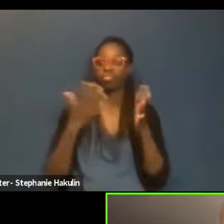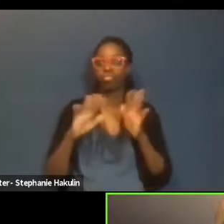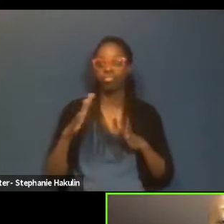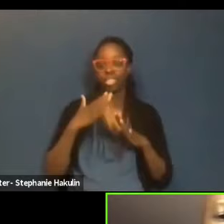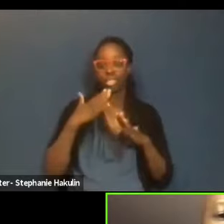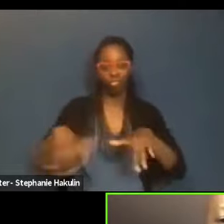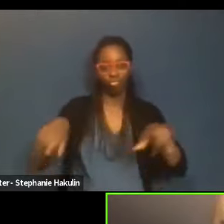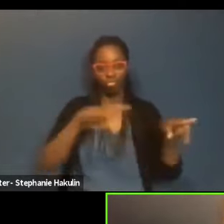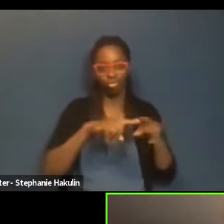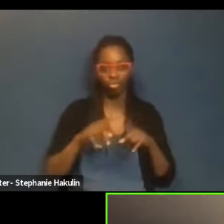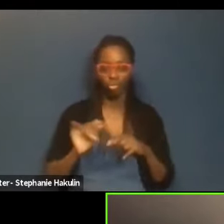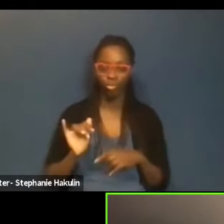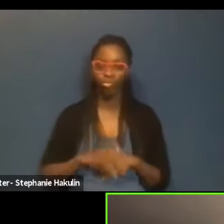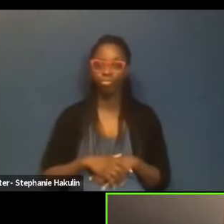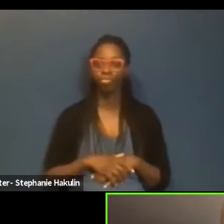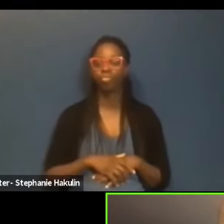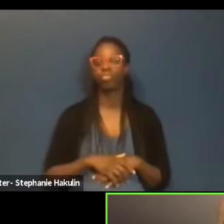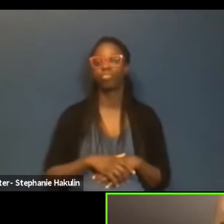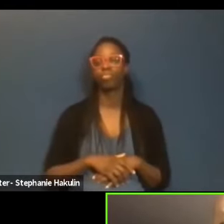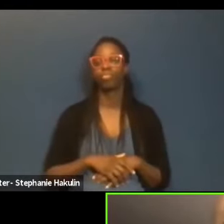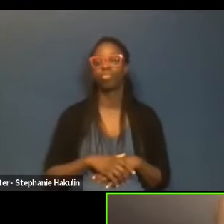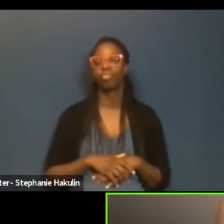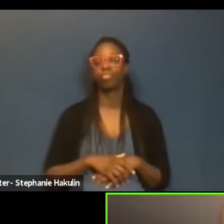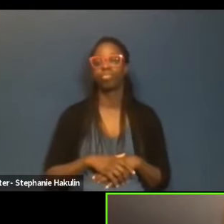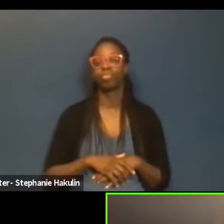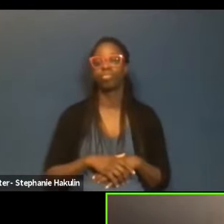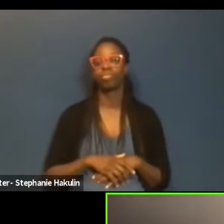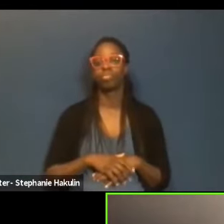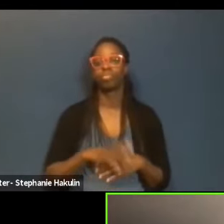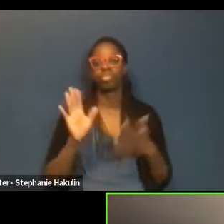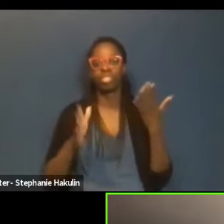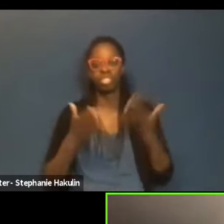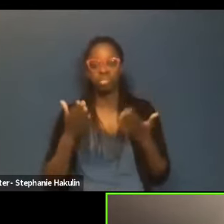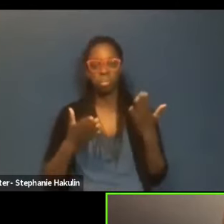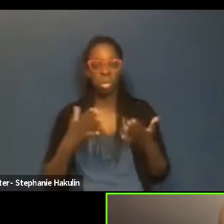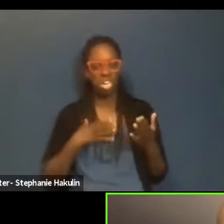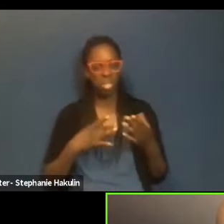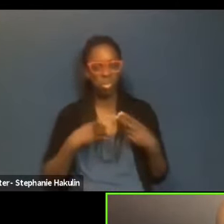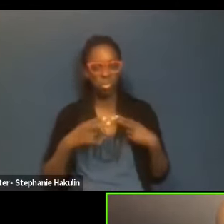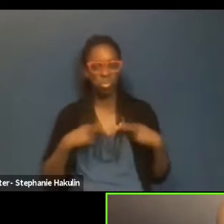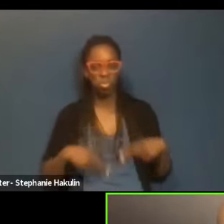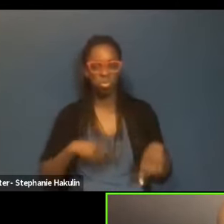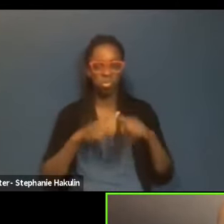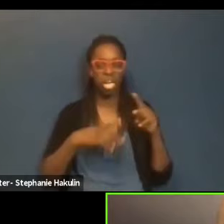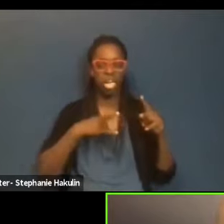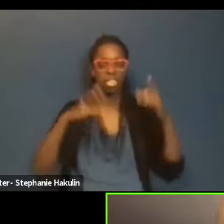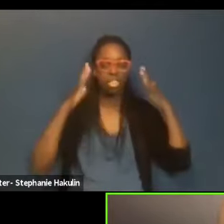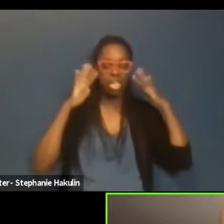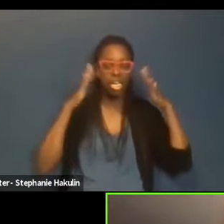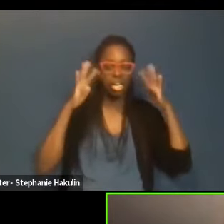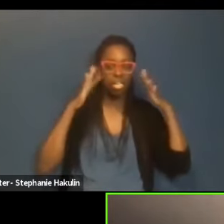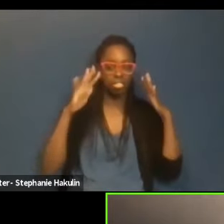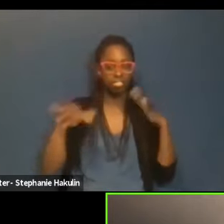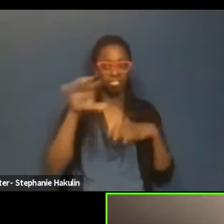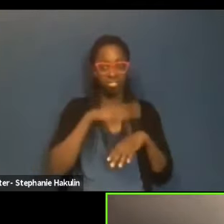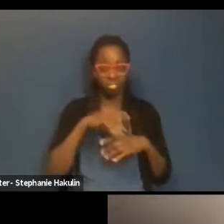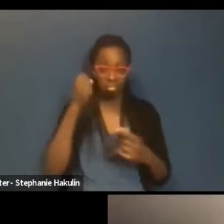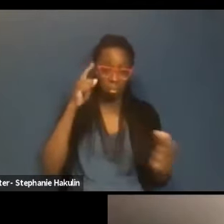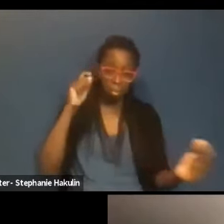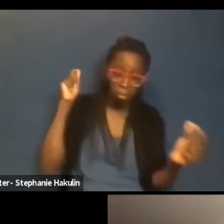I probably don't like humans as much as I love the sounds they make. Specifically, melodic